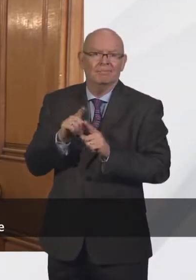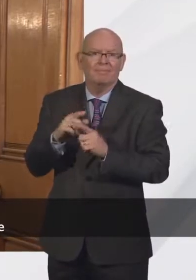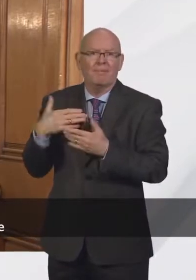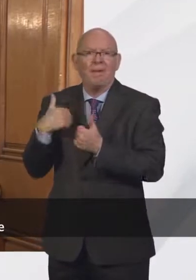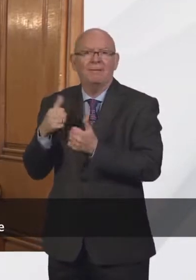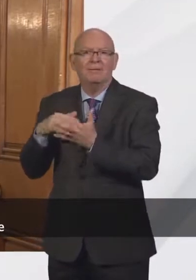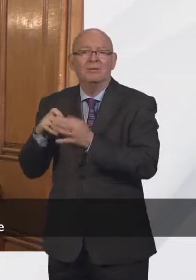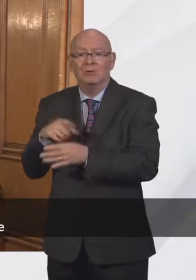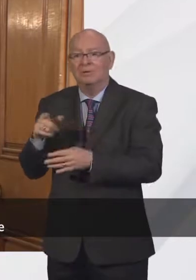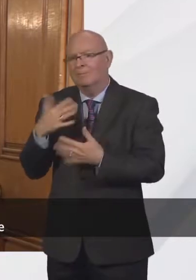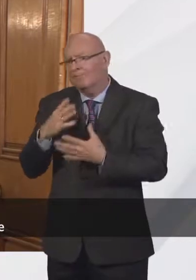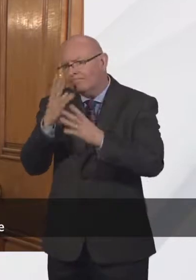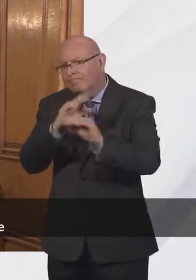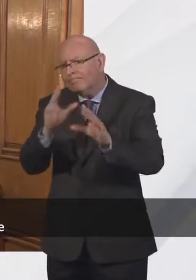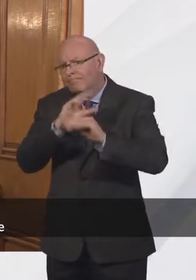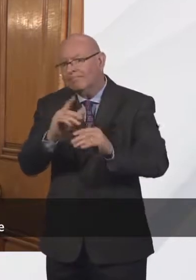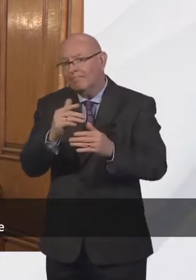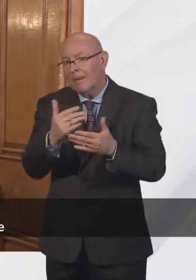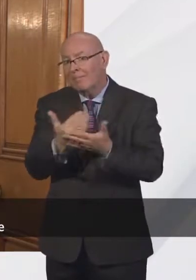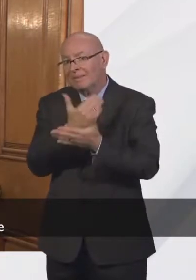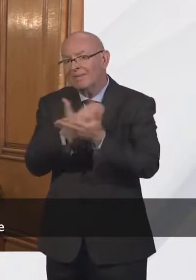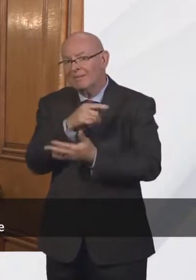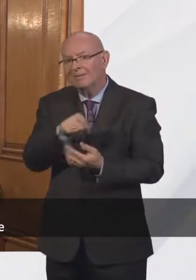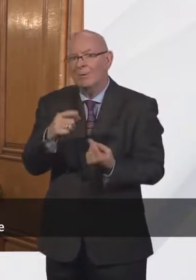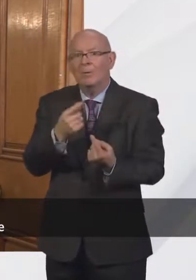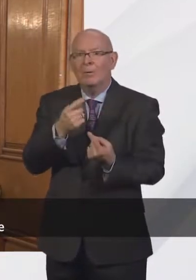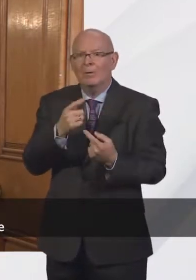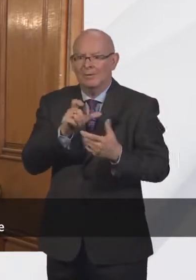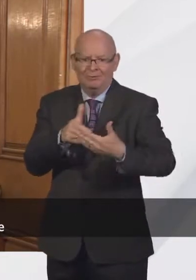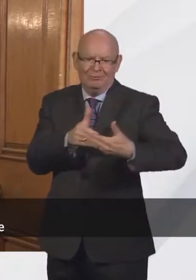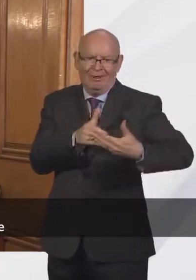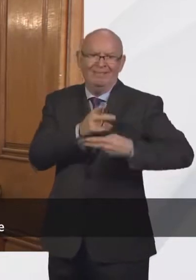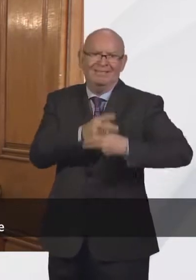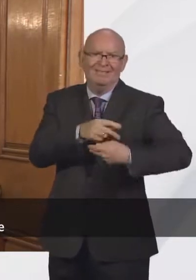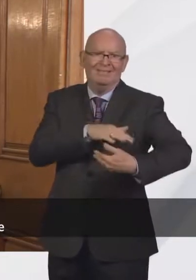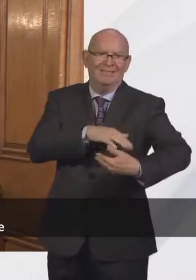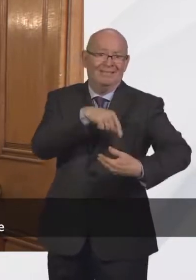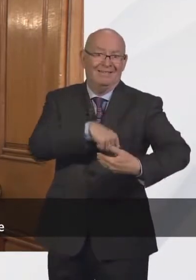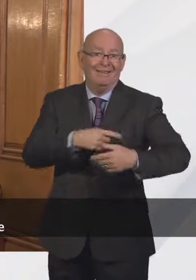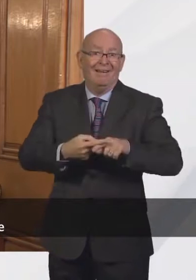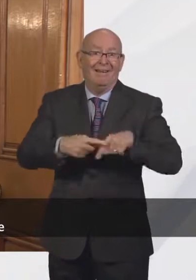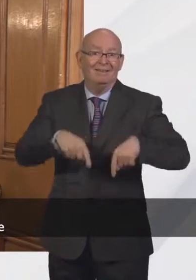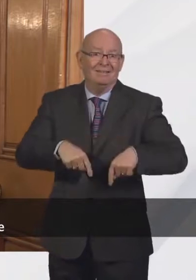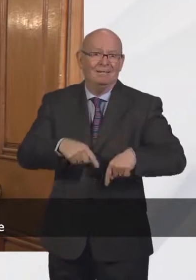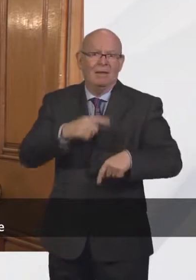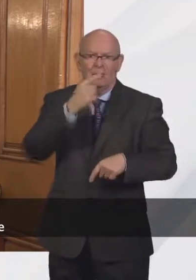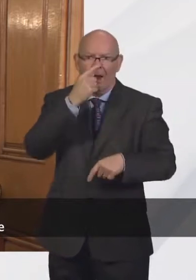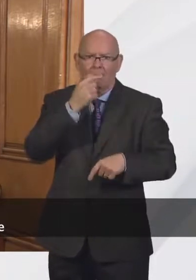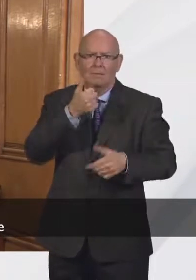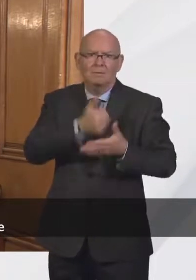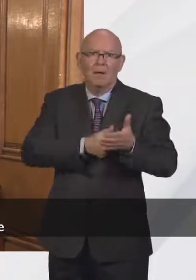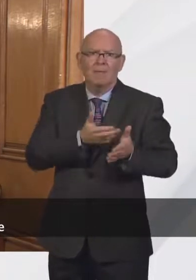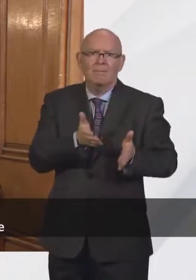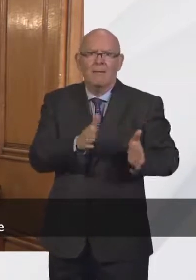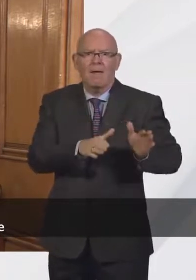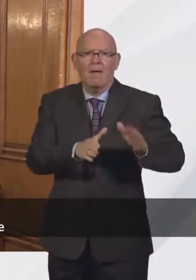Opening up more of Britain in this COVID-secure way is only possible if everyone continues to stay alert to